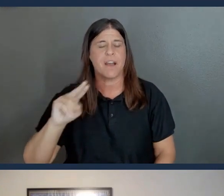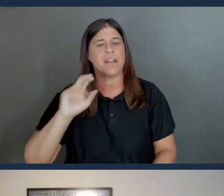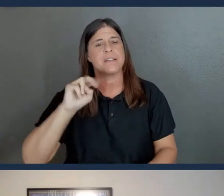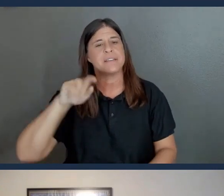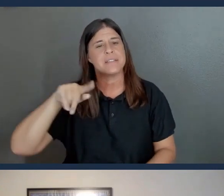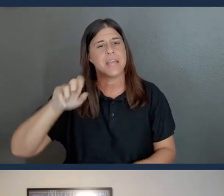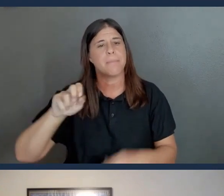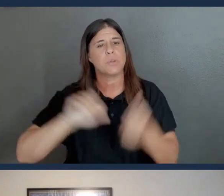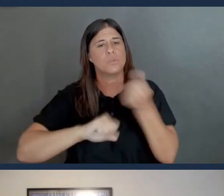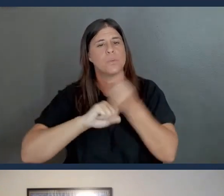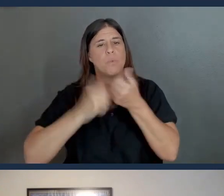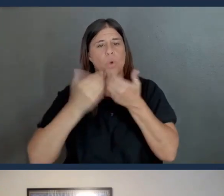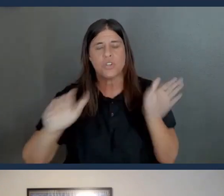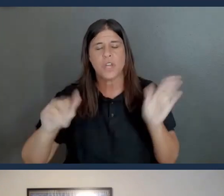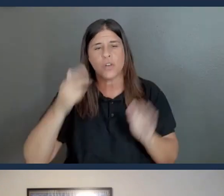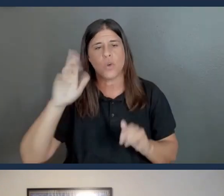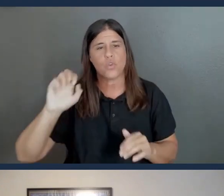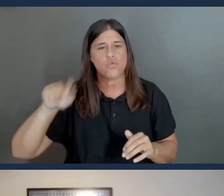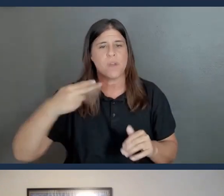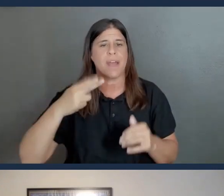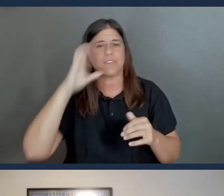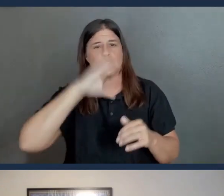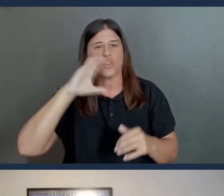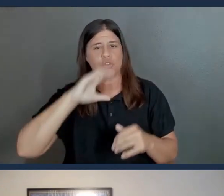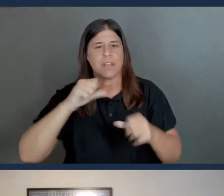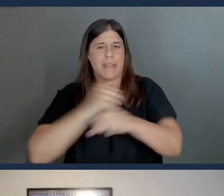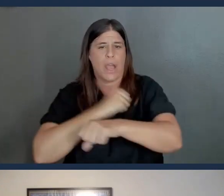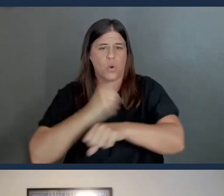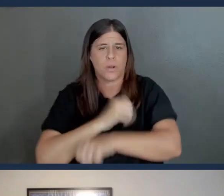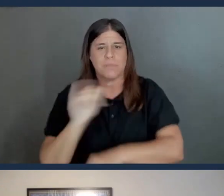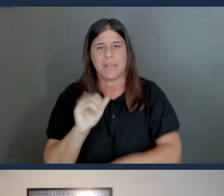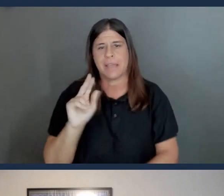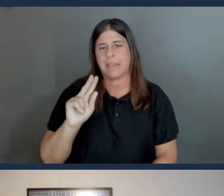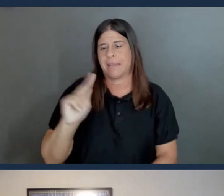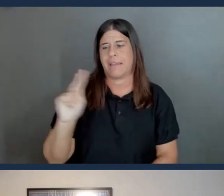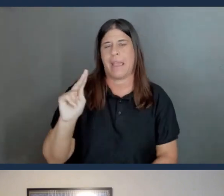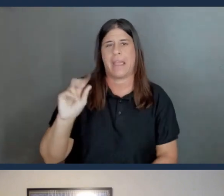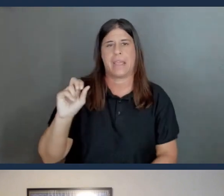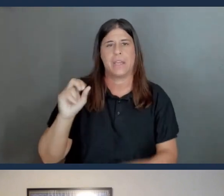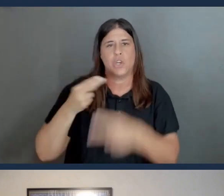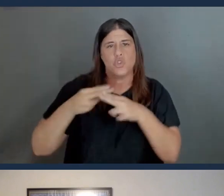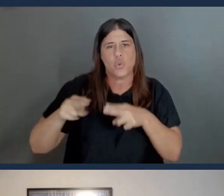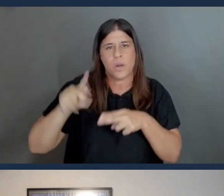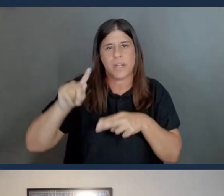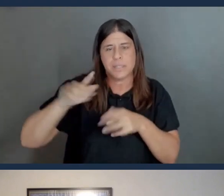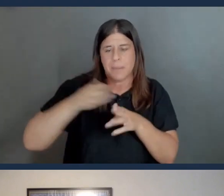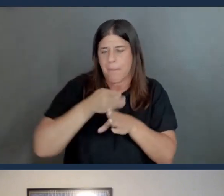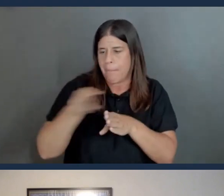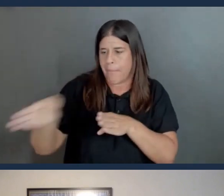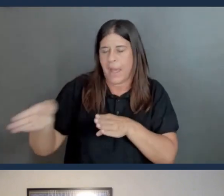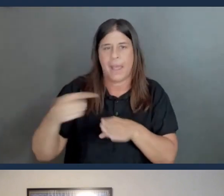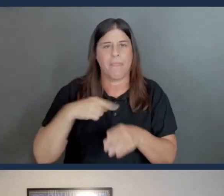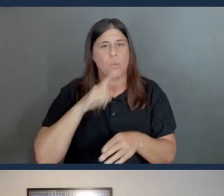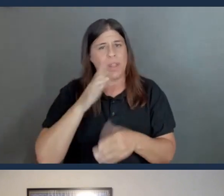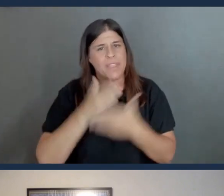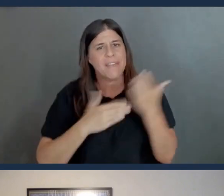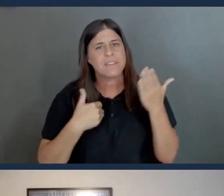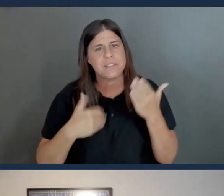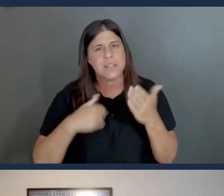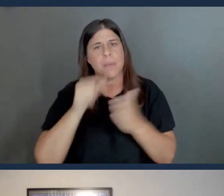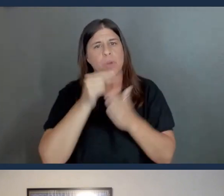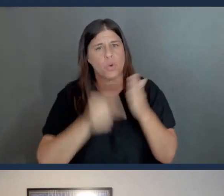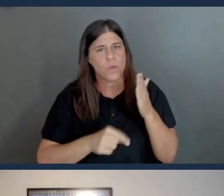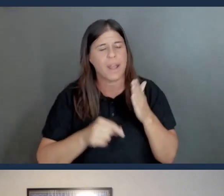like K shortest path? And again, some context around this. There are certain sets of graph theory problems out there that are